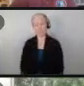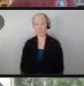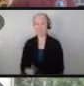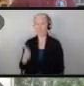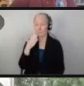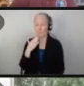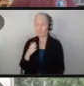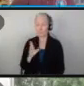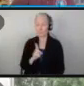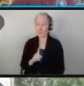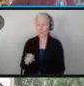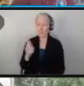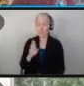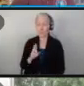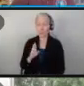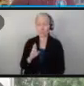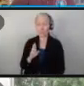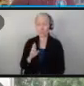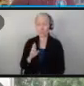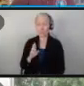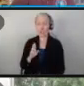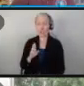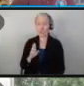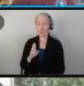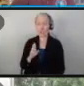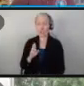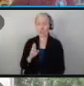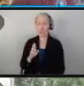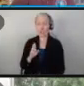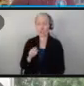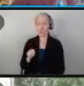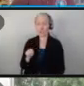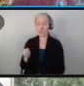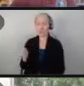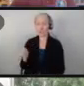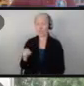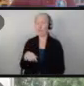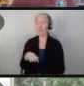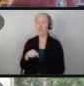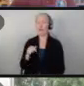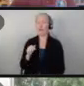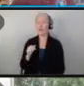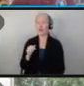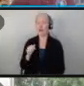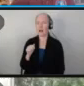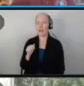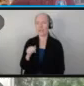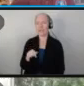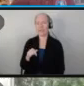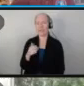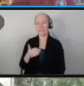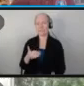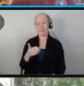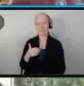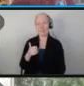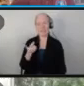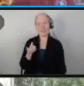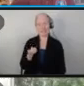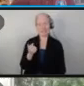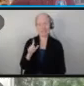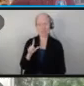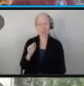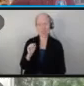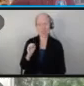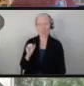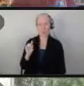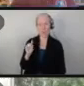Dr. Rajulu, this is a maybe a loaded question, but is it possible for